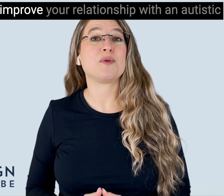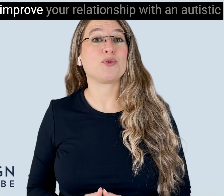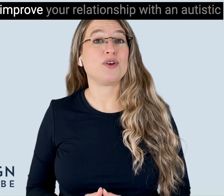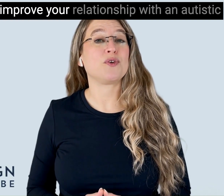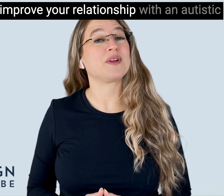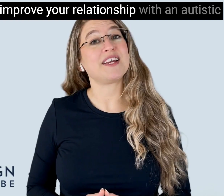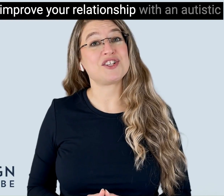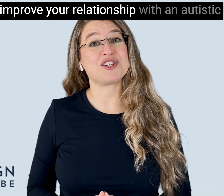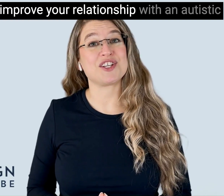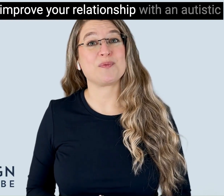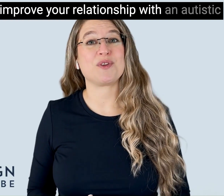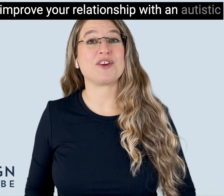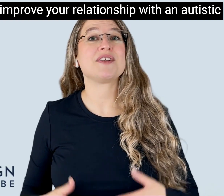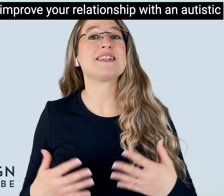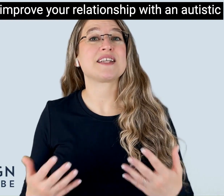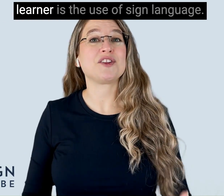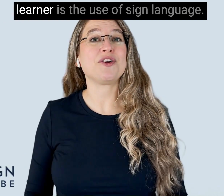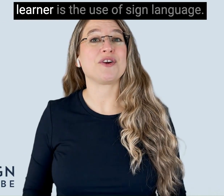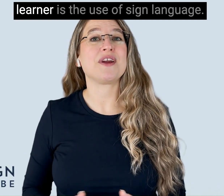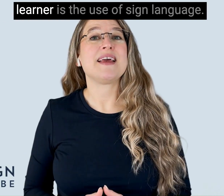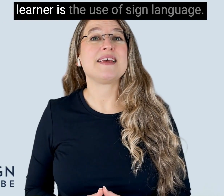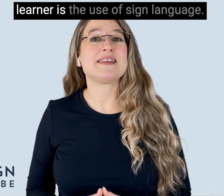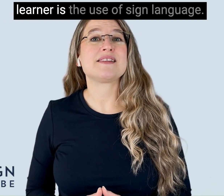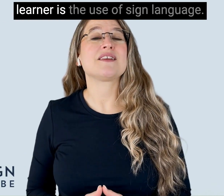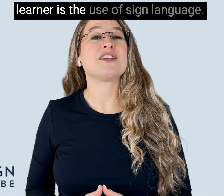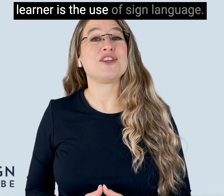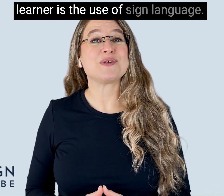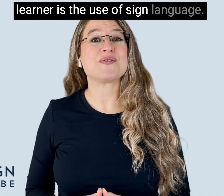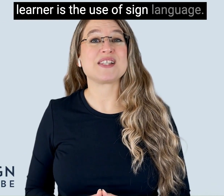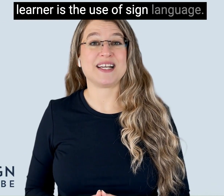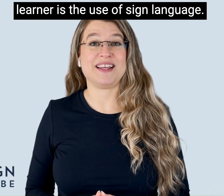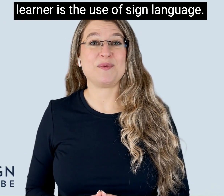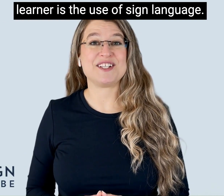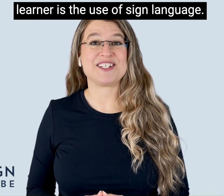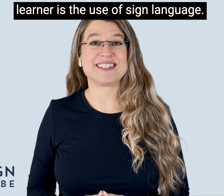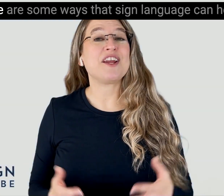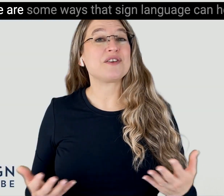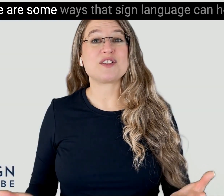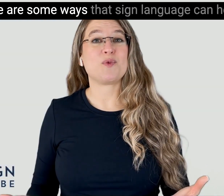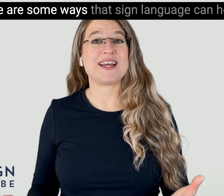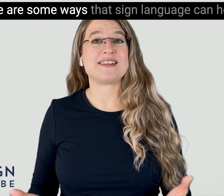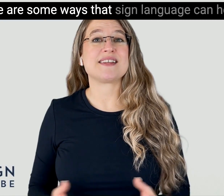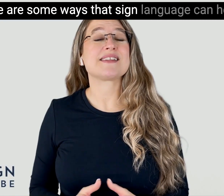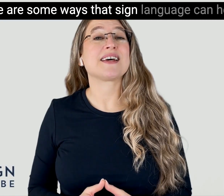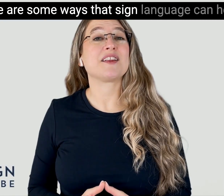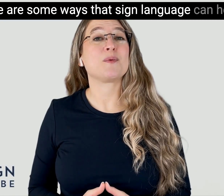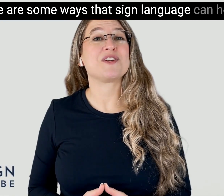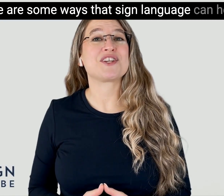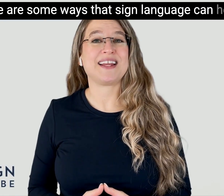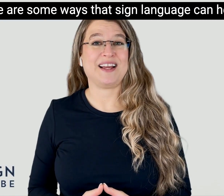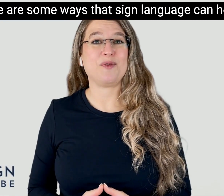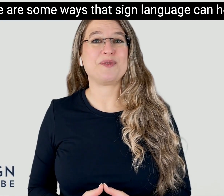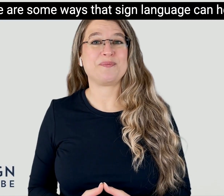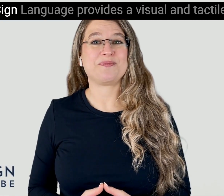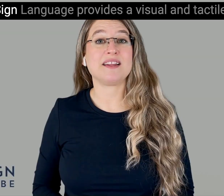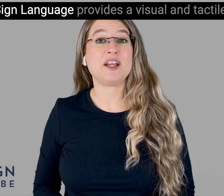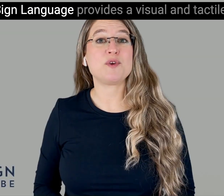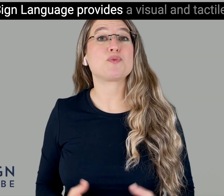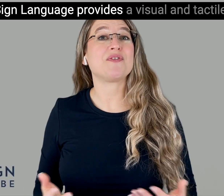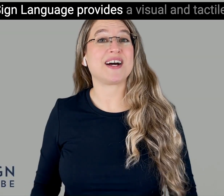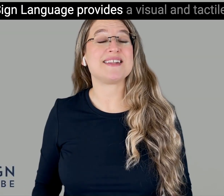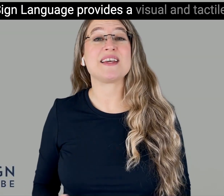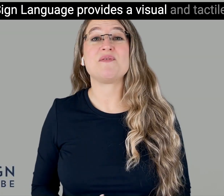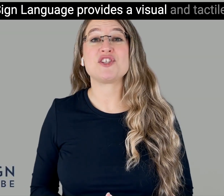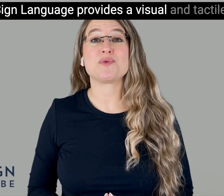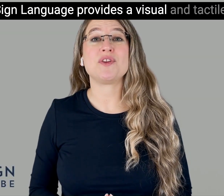that you can improve your relationship with an autistic learner is the use of sign language. Here are some ways that sign language can help. Sign